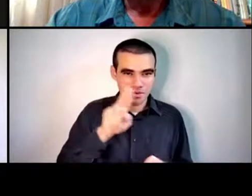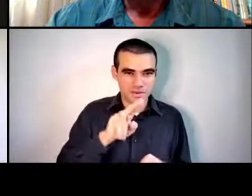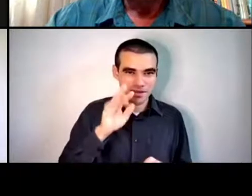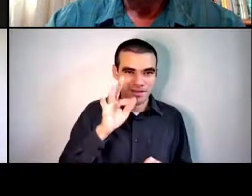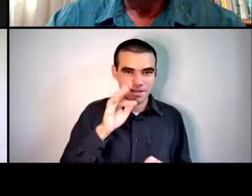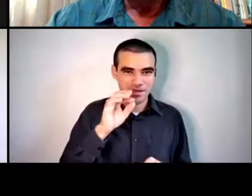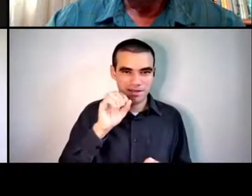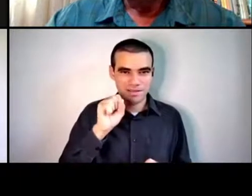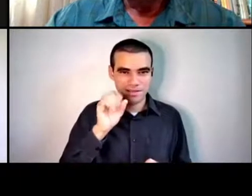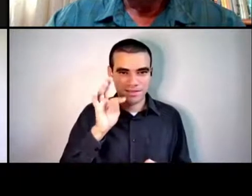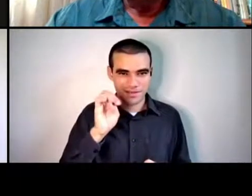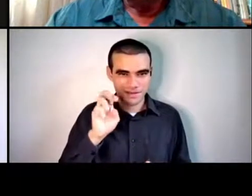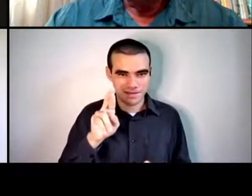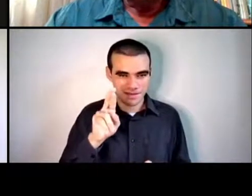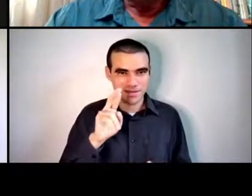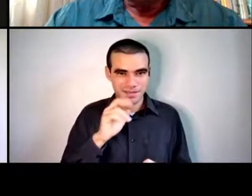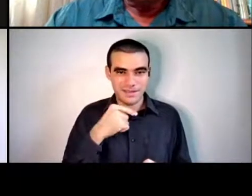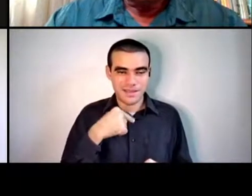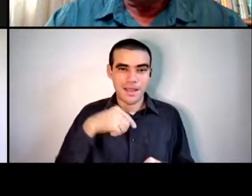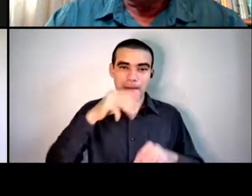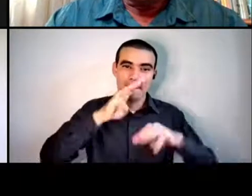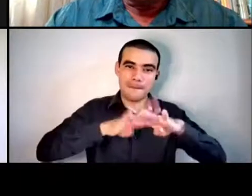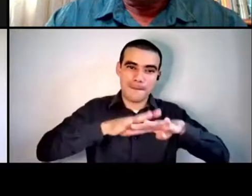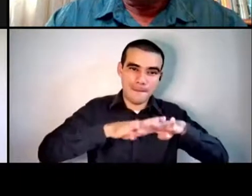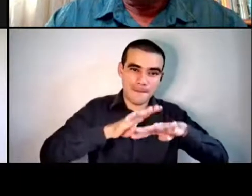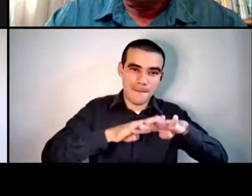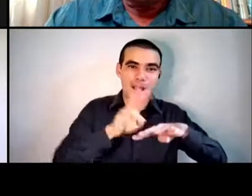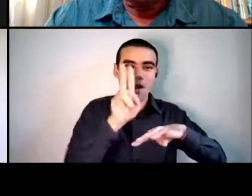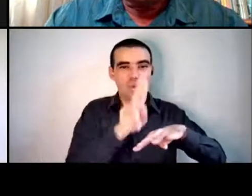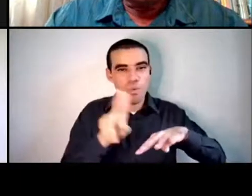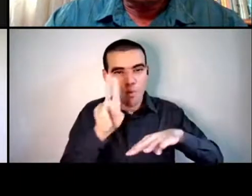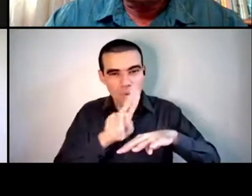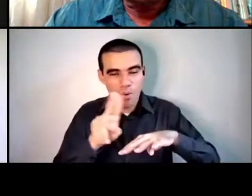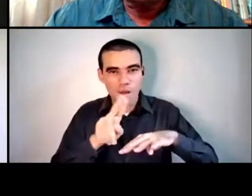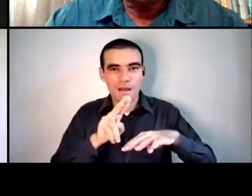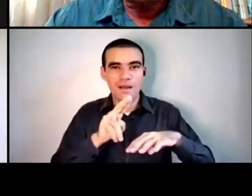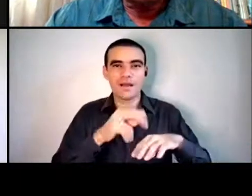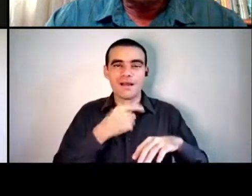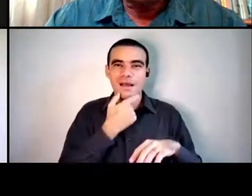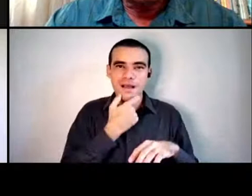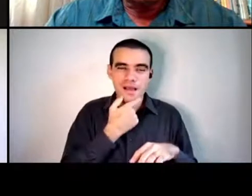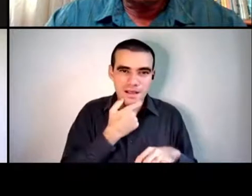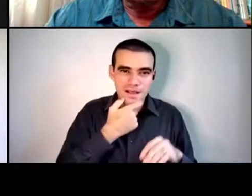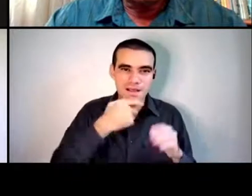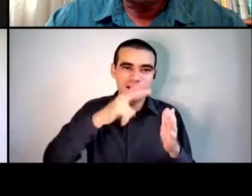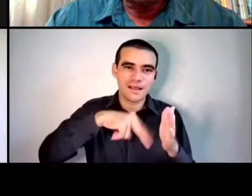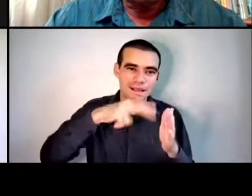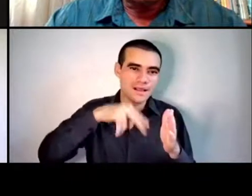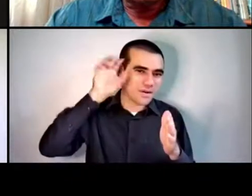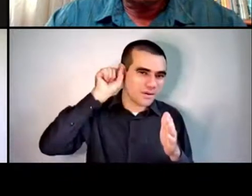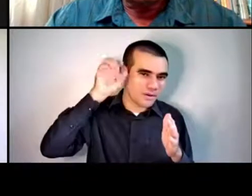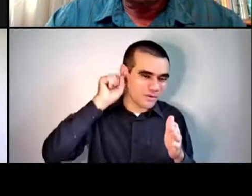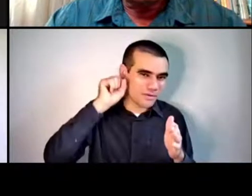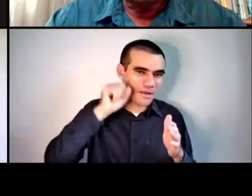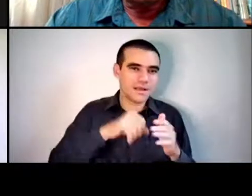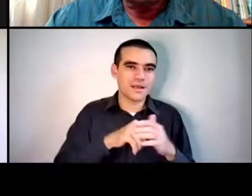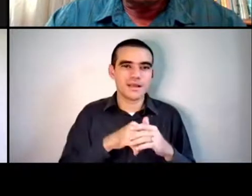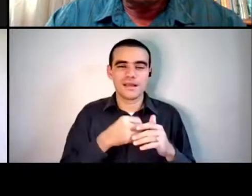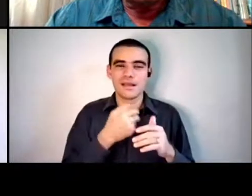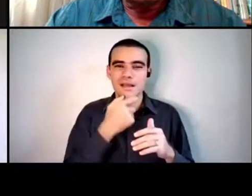I will use this, okay, Foster. Mathematics, usable, English read and heard.